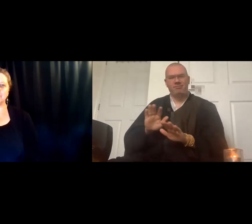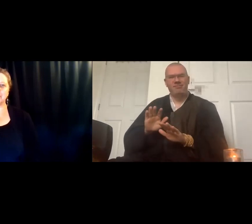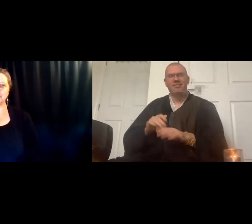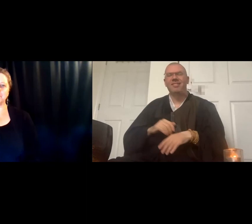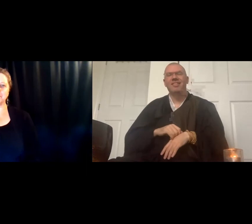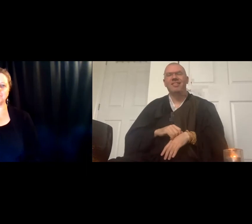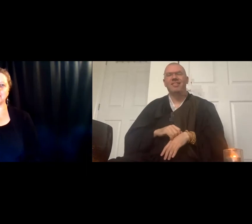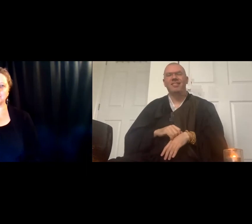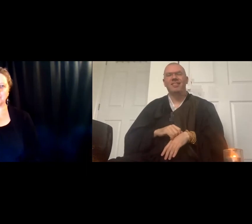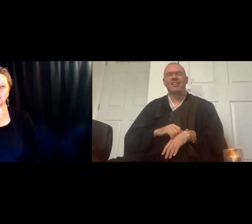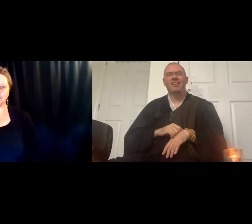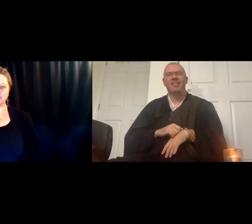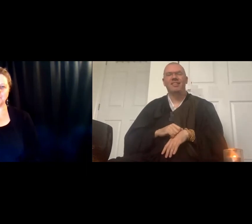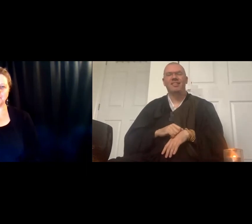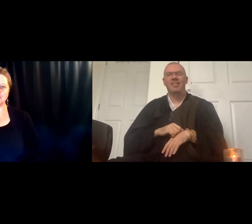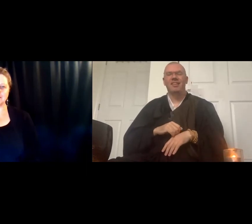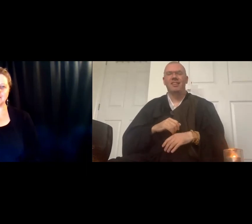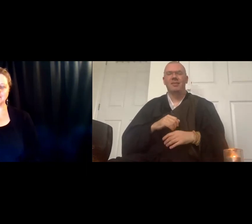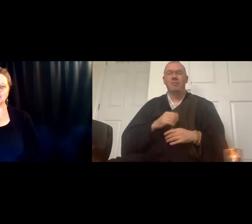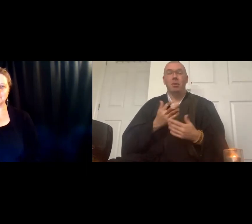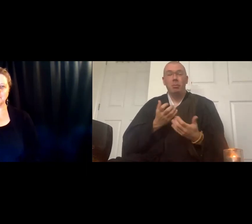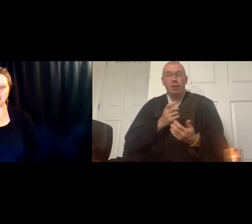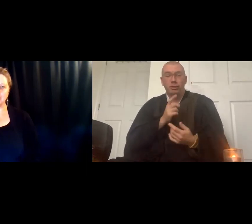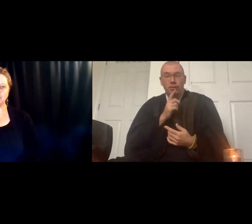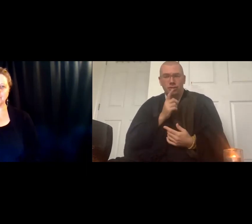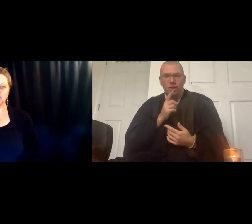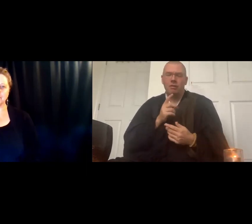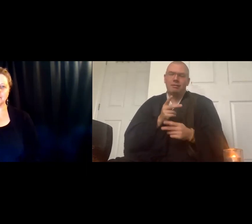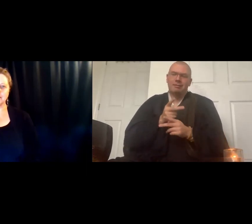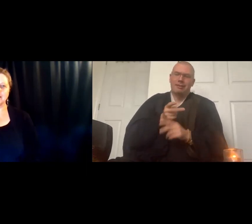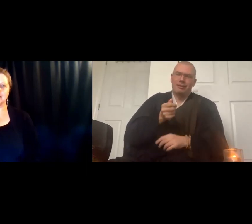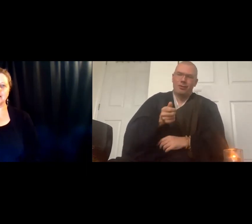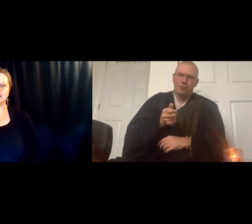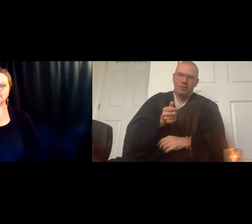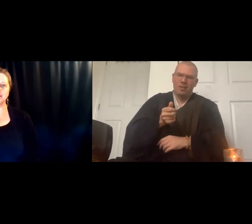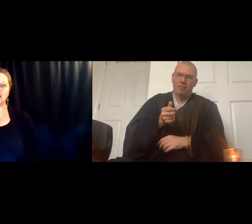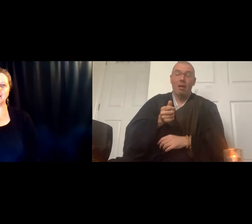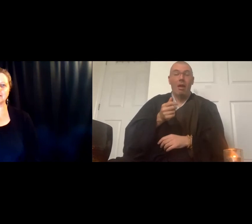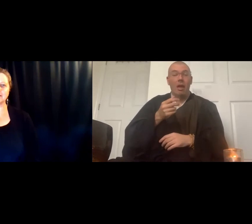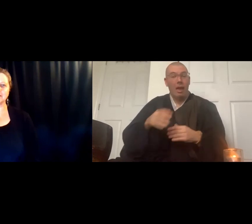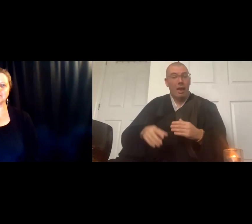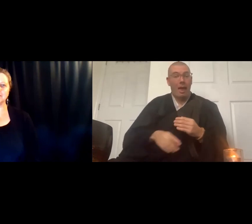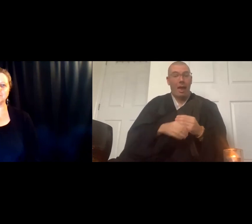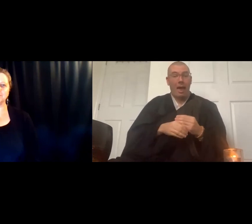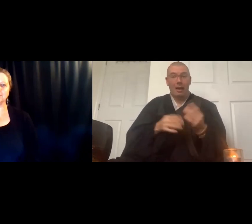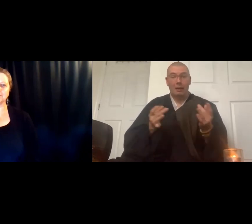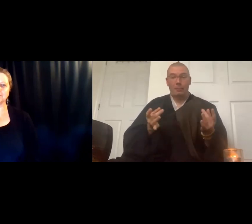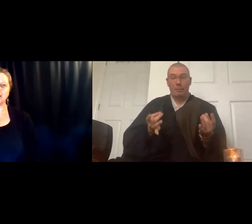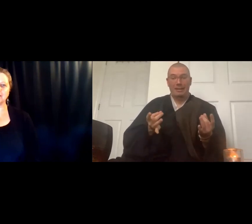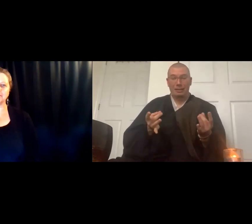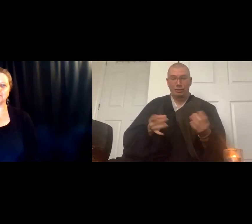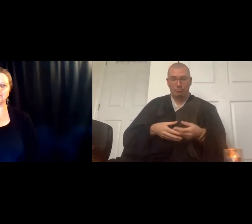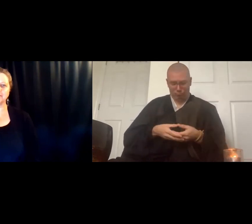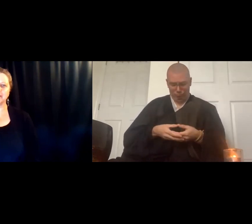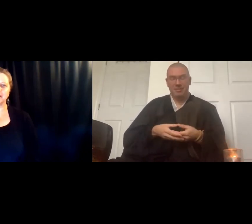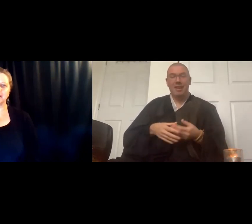You don't want to do it just while you're experiencing pain or hurt. It's something that you do for